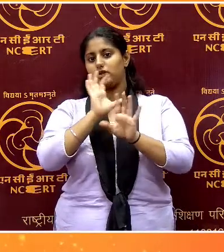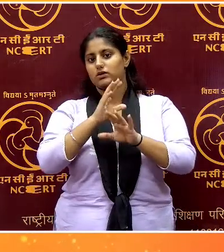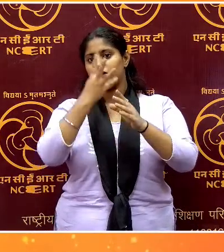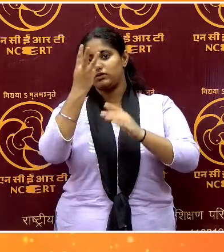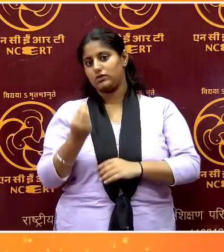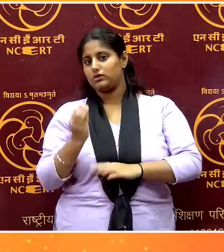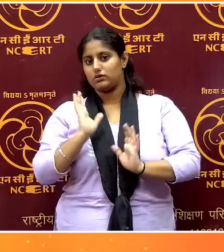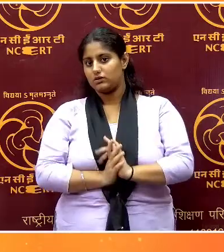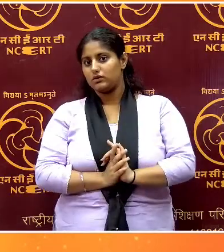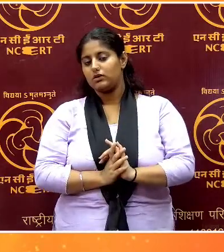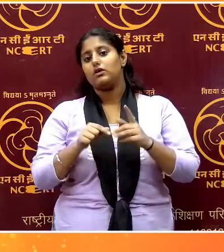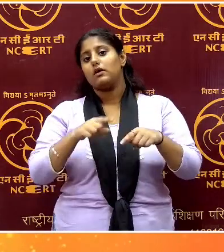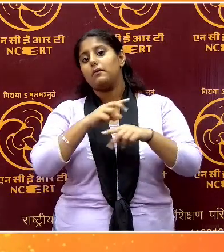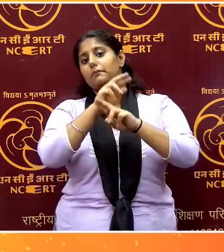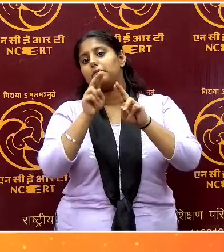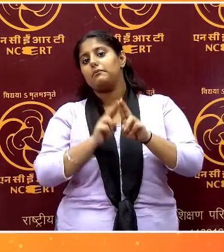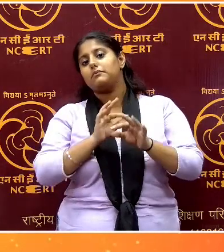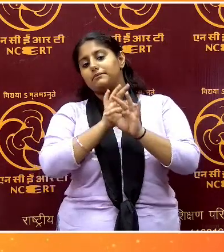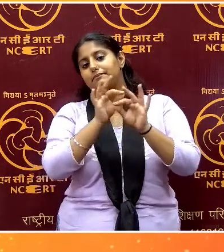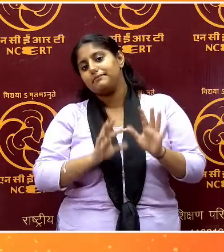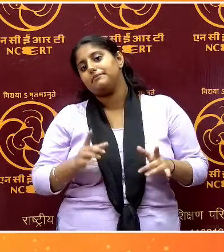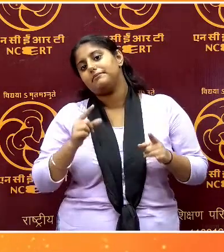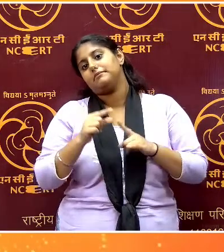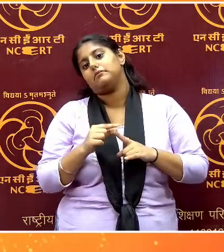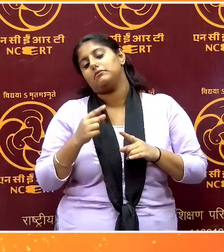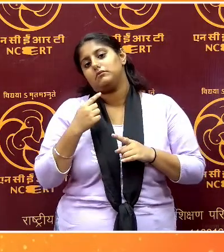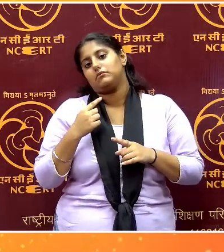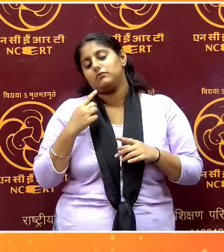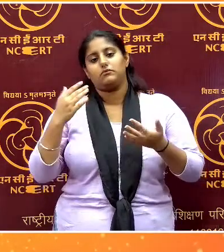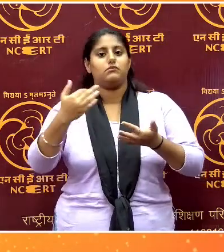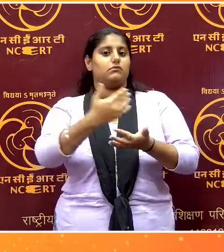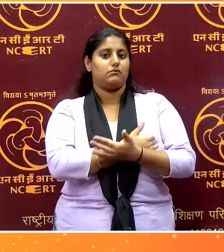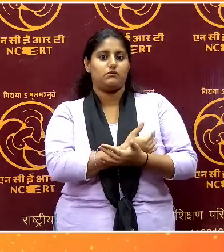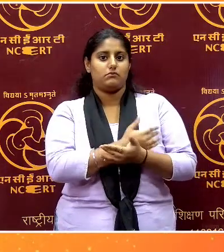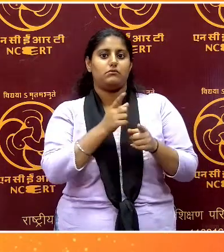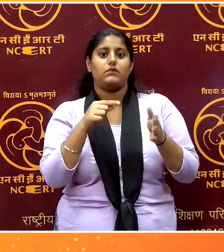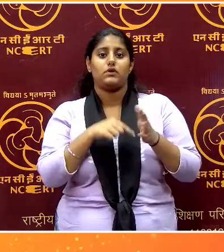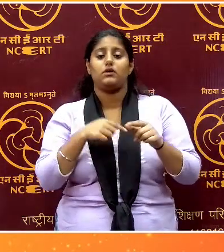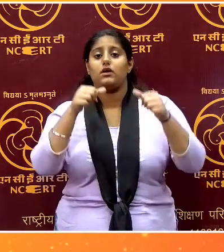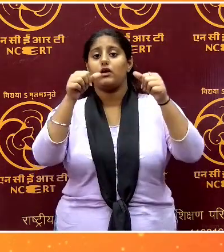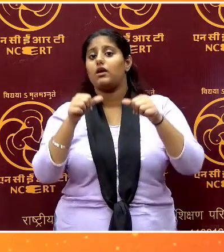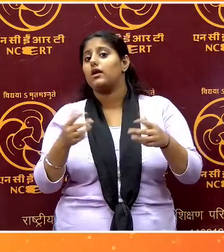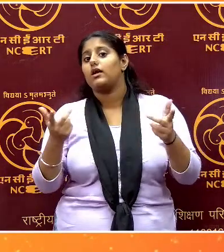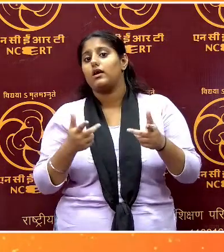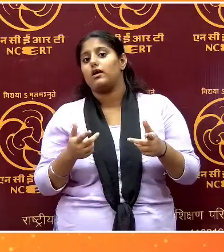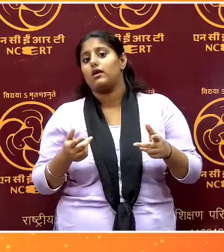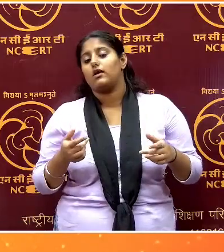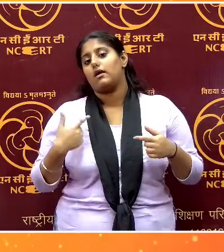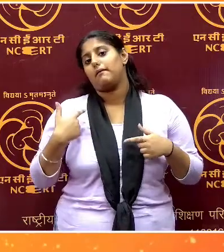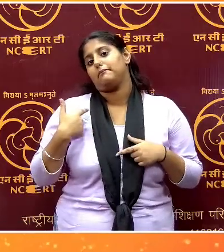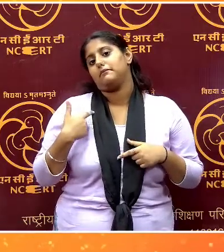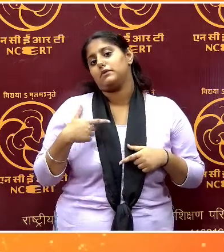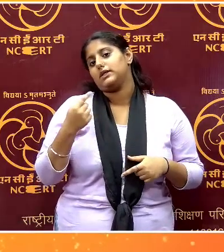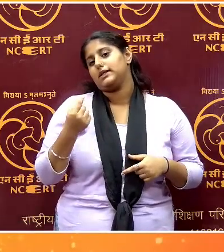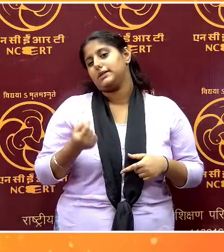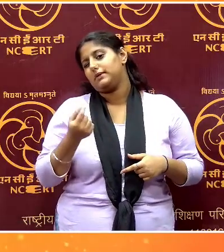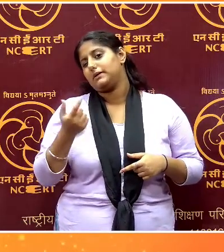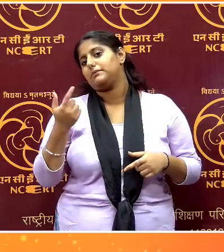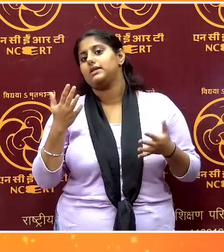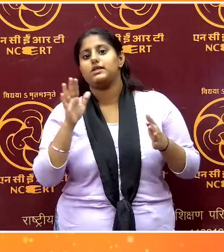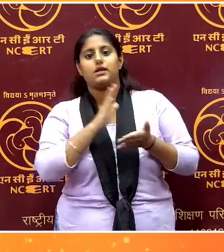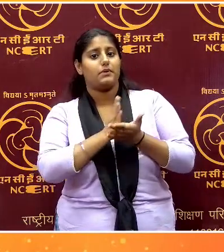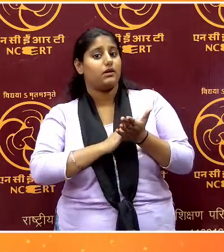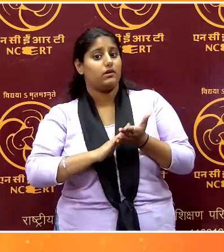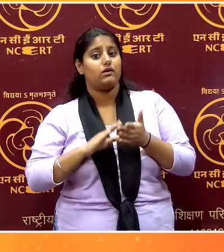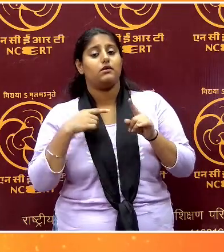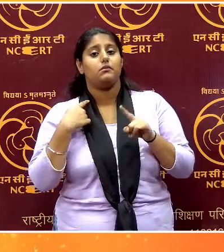night. He prepared a pictograph from the data. Responses were always, sometimes, never,